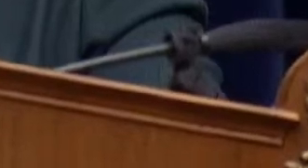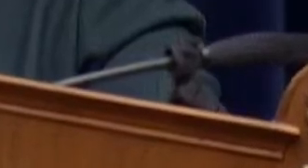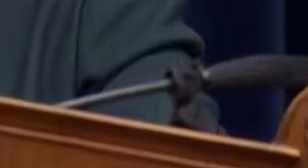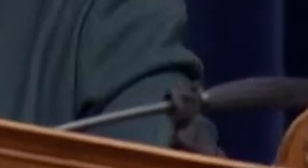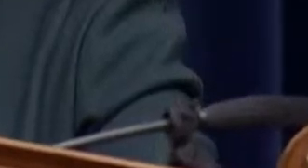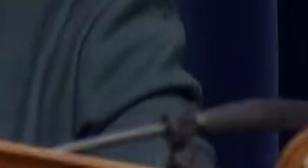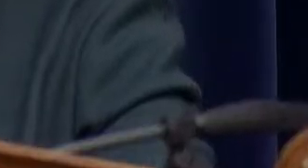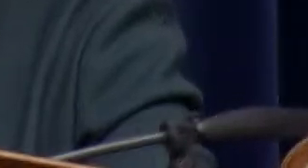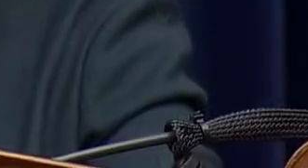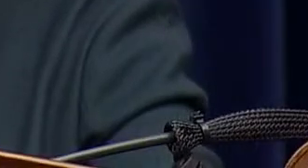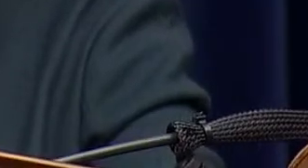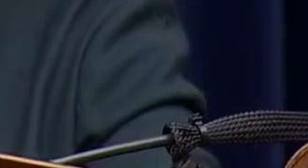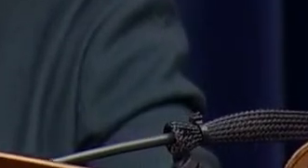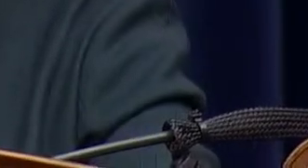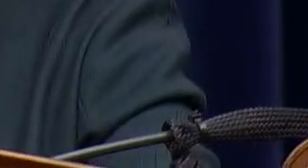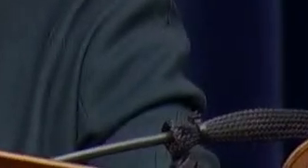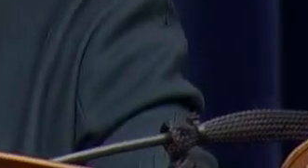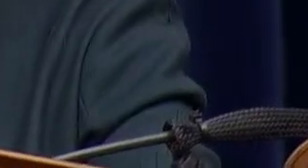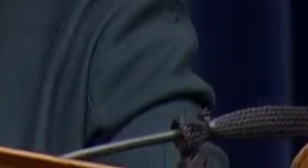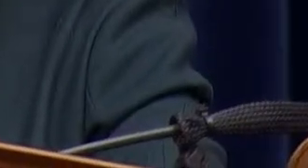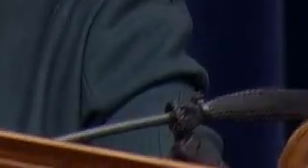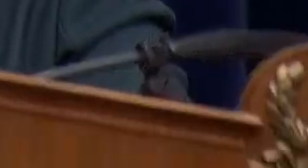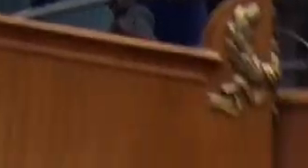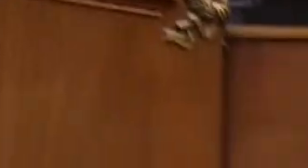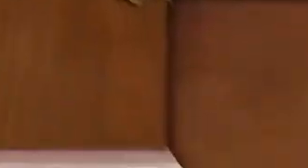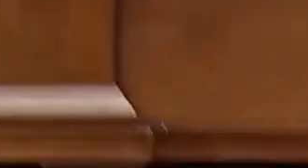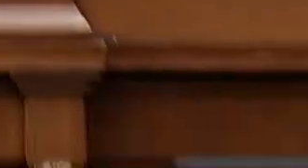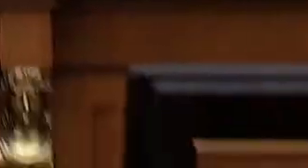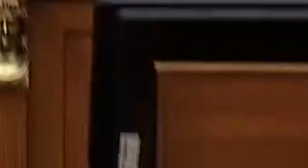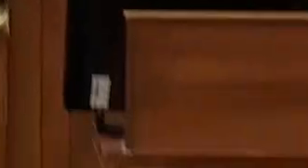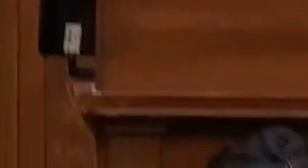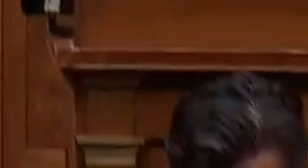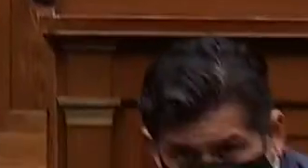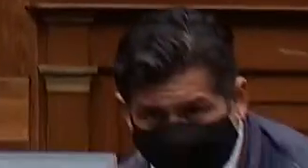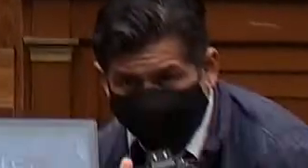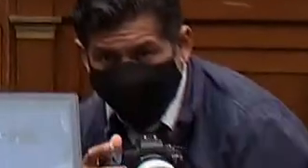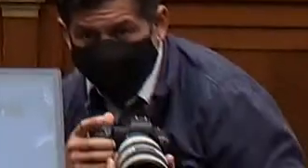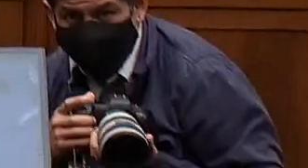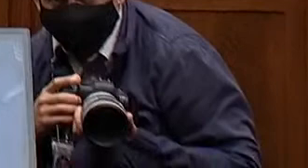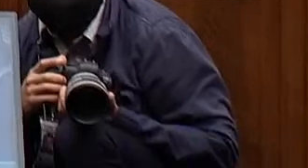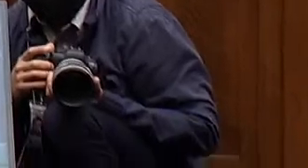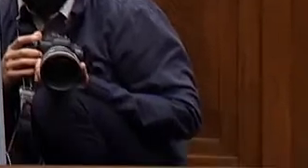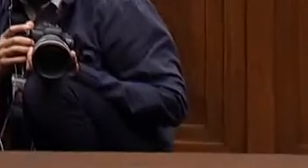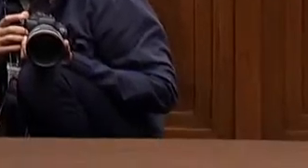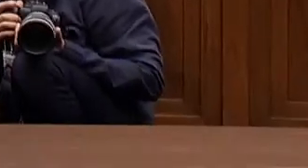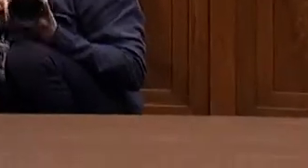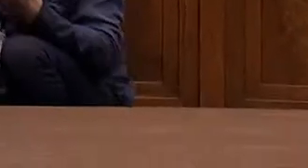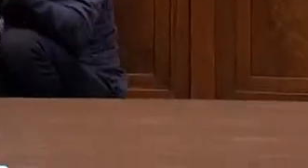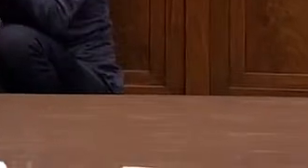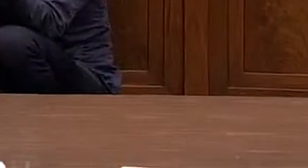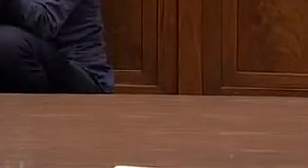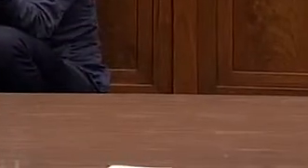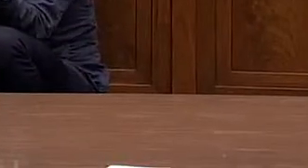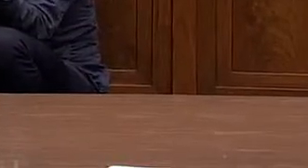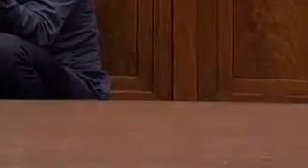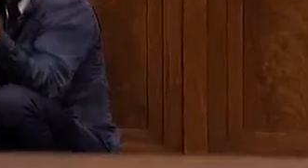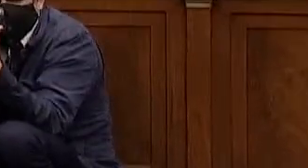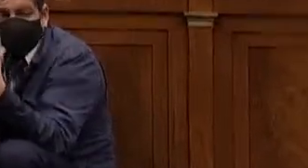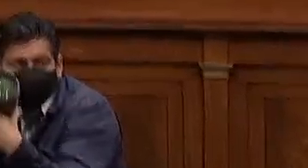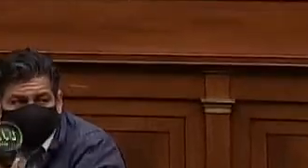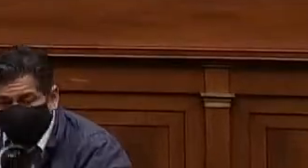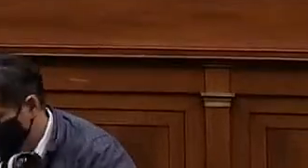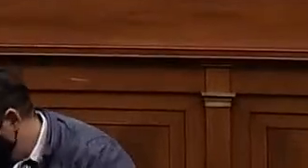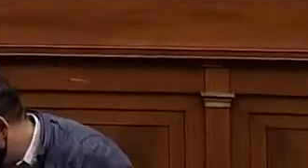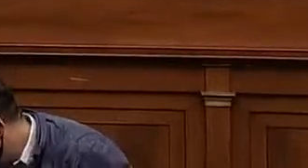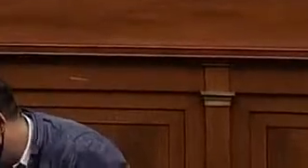COVID-19 testing, contact tracing, and vaccination efforts, just as states do. And